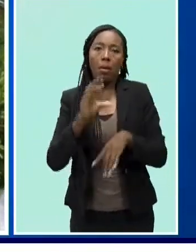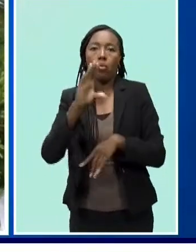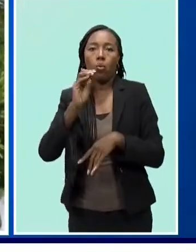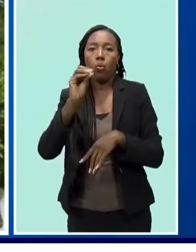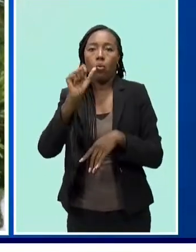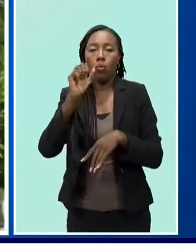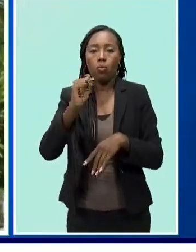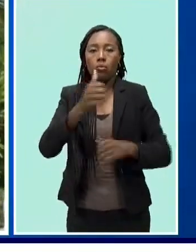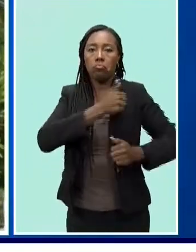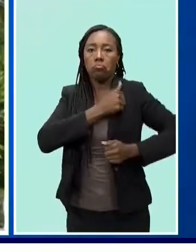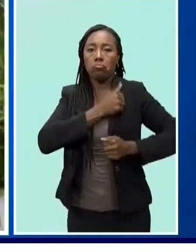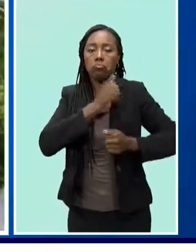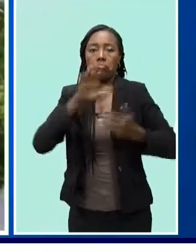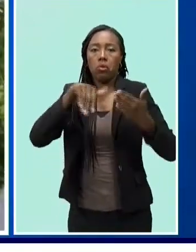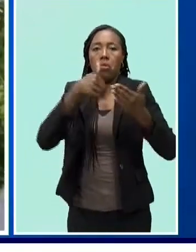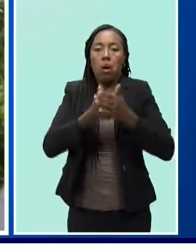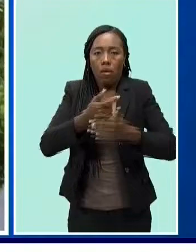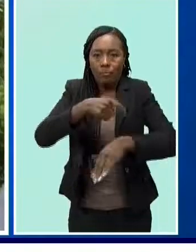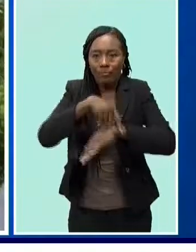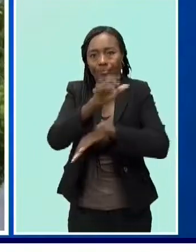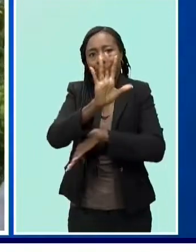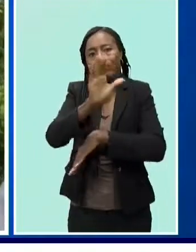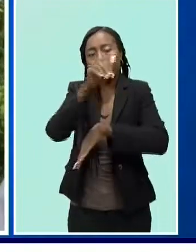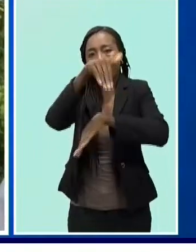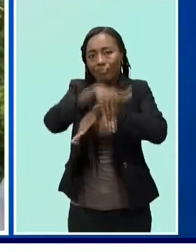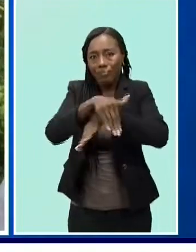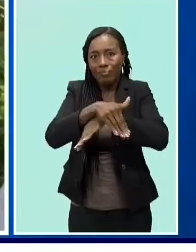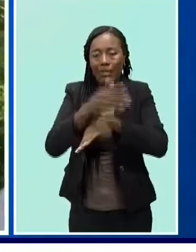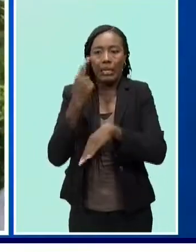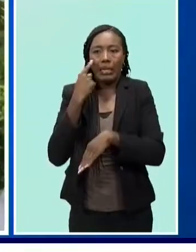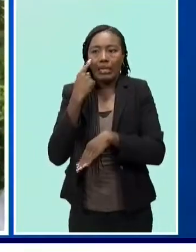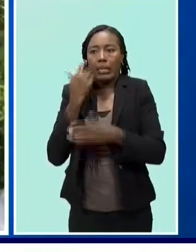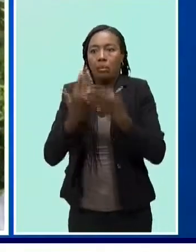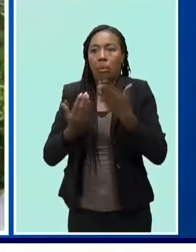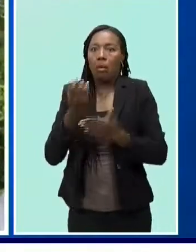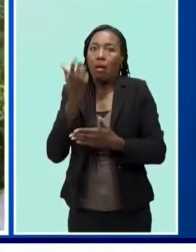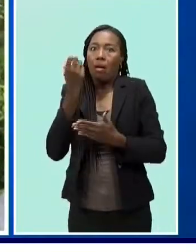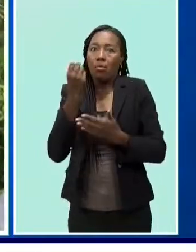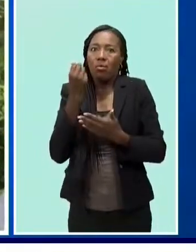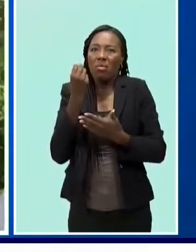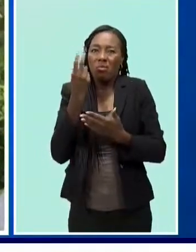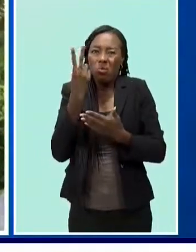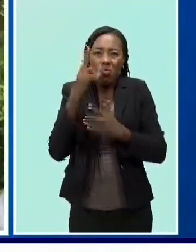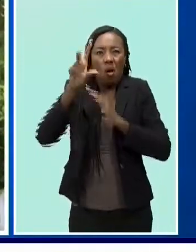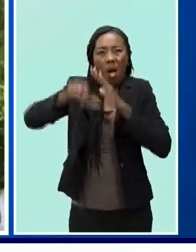arrived at about, I think, 5 o'clock, and at that point I think they'd been missing for a couple of hours.